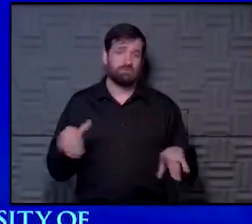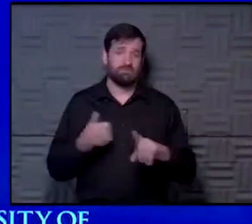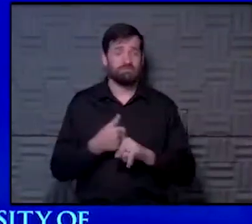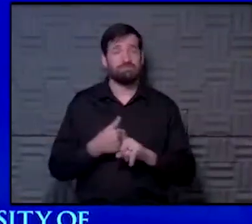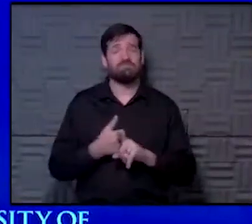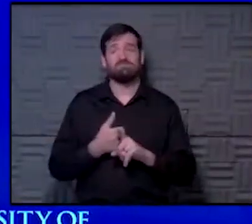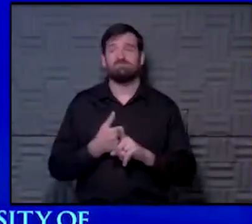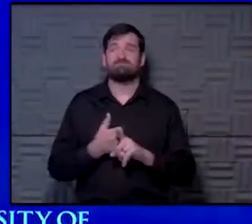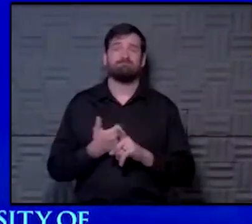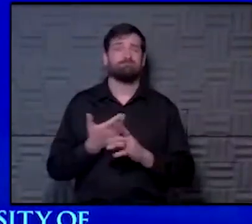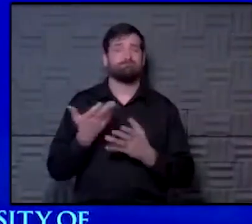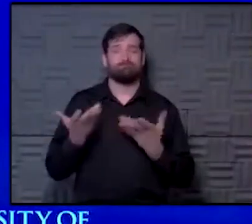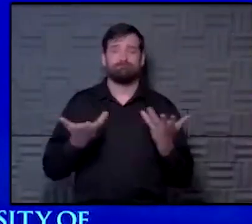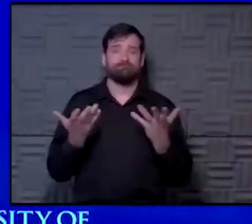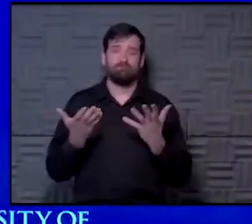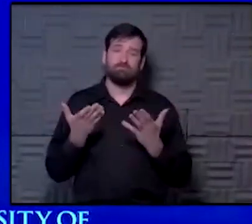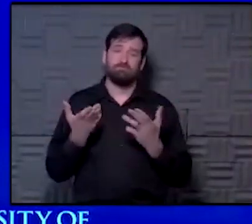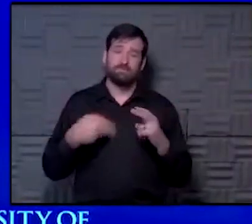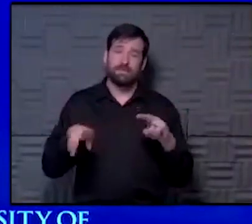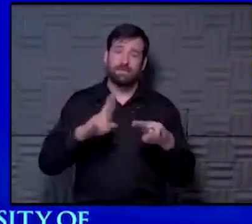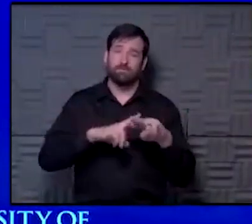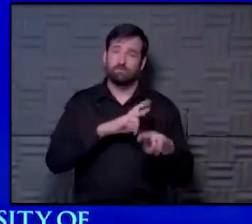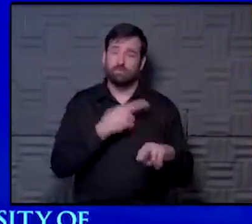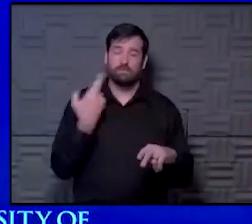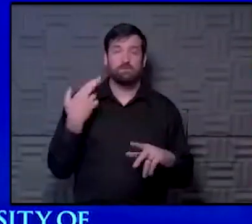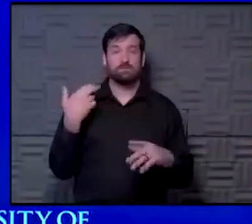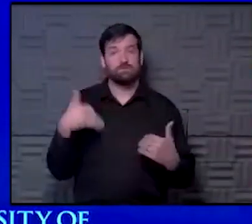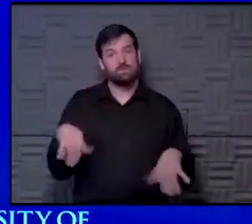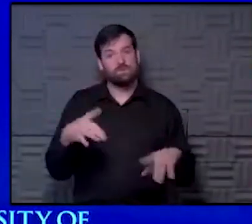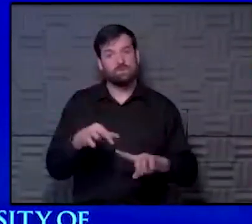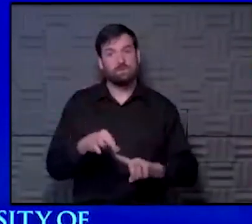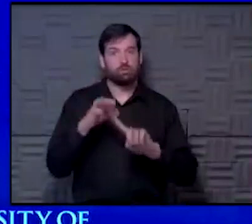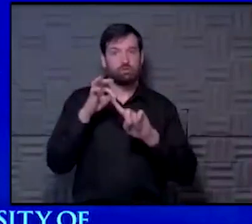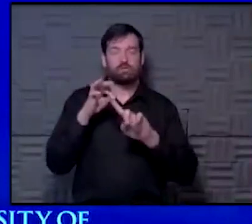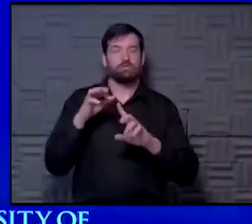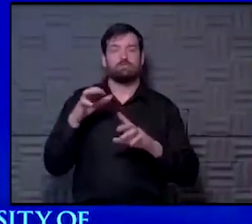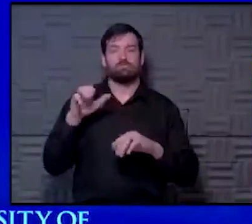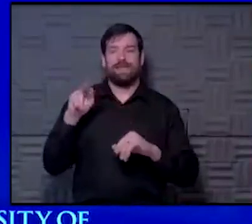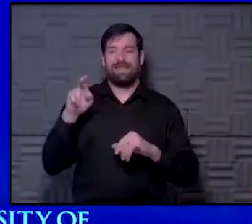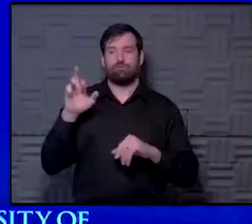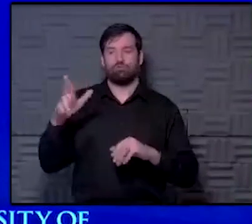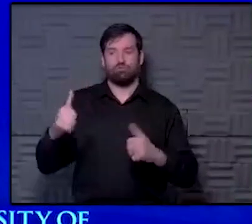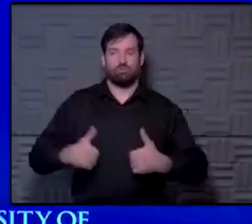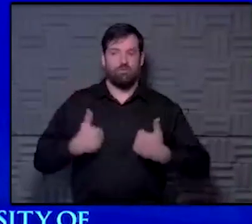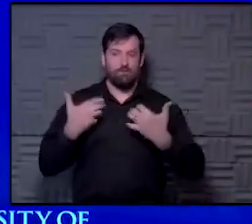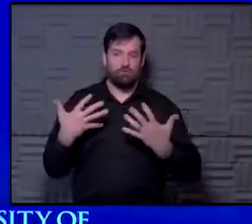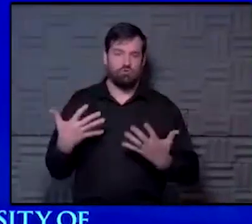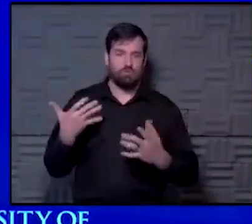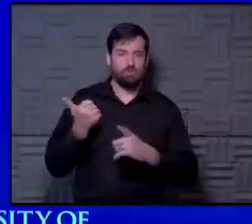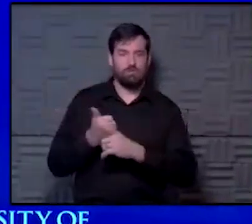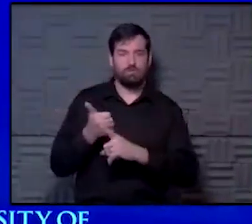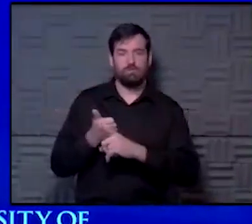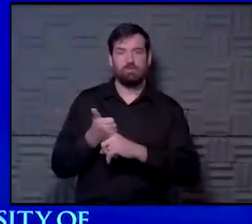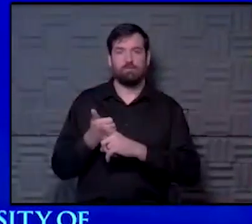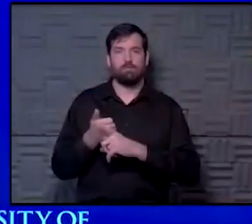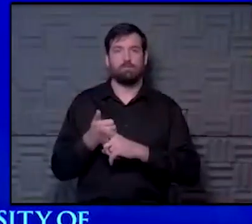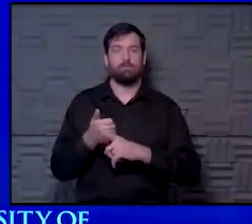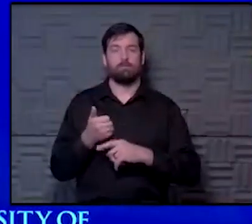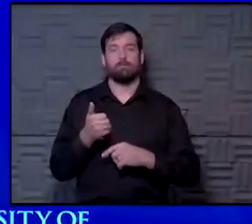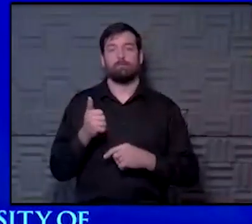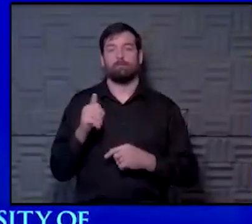at some degree of increased risk, especially if, say, the cancer survivor was of a